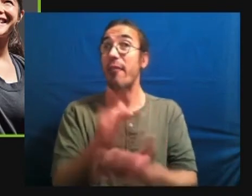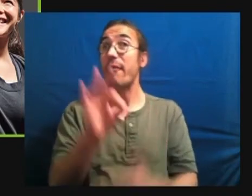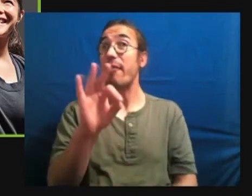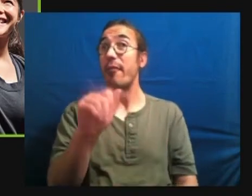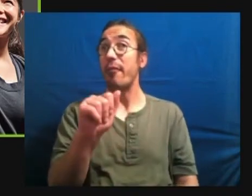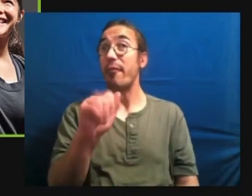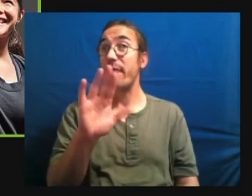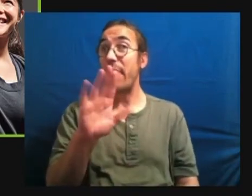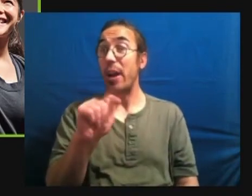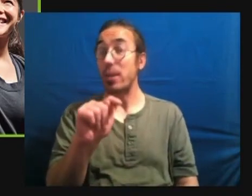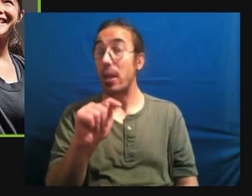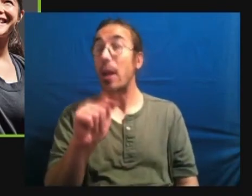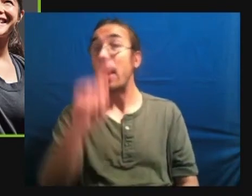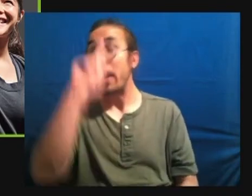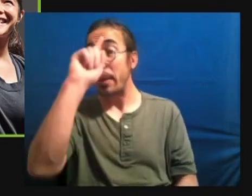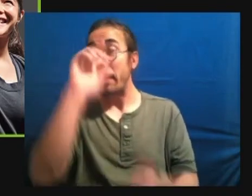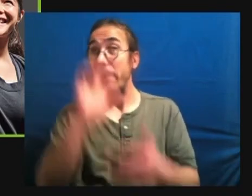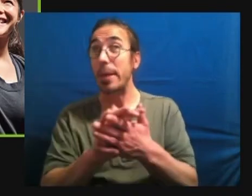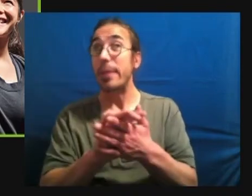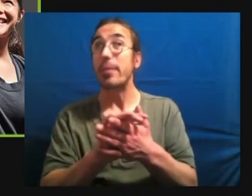that there is disproportionate